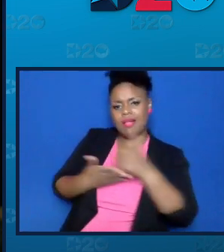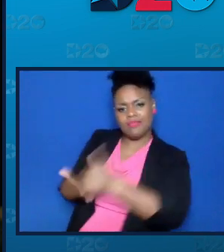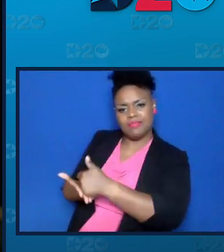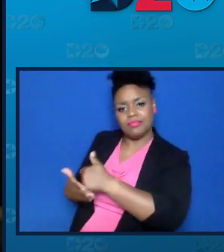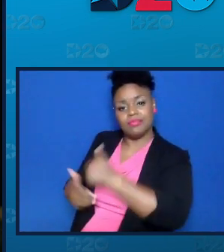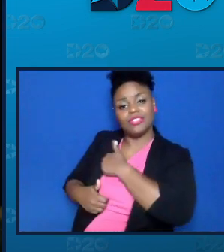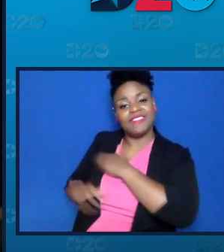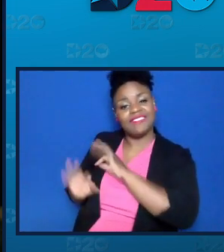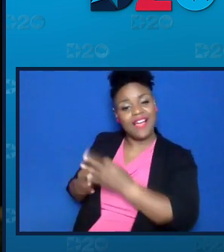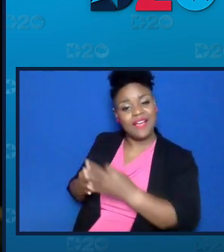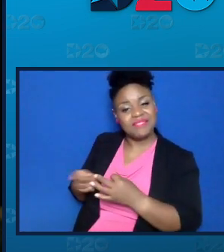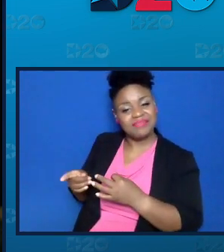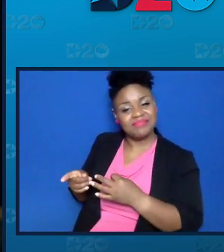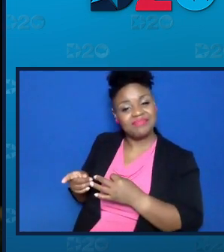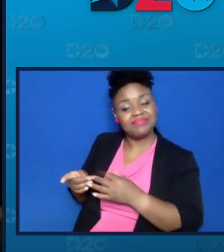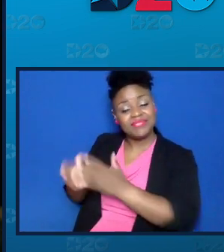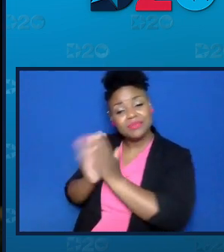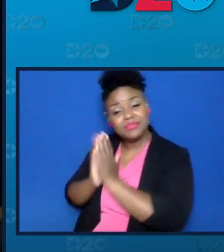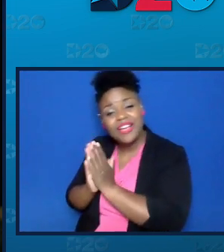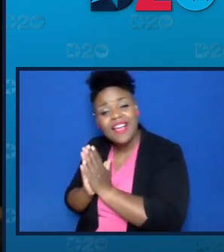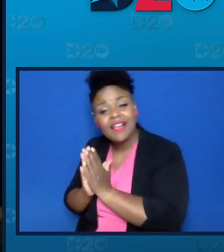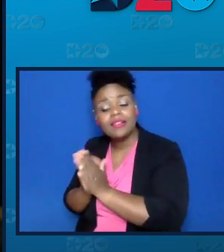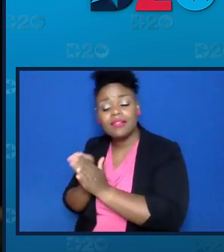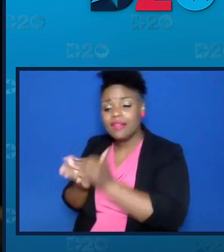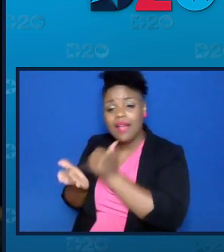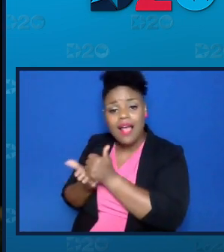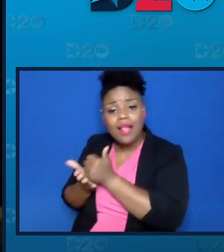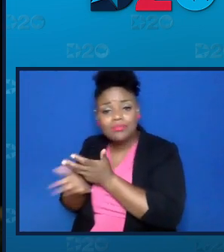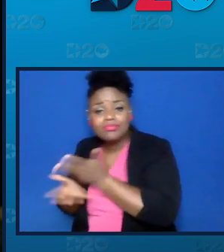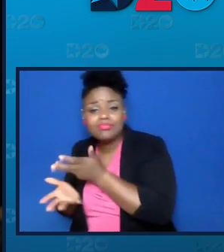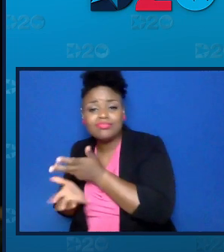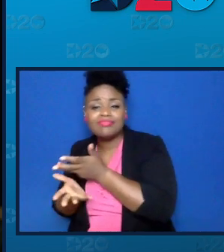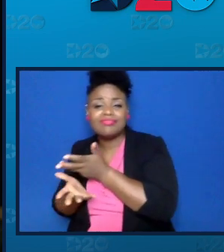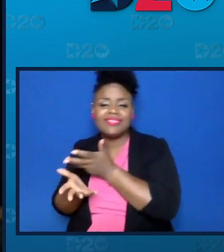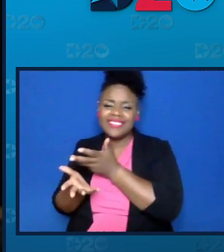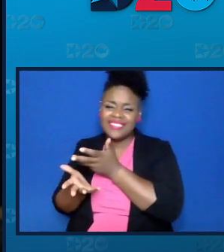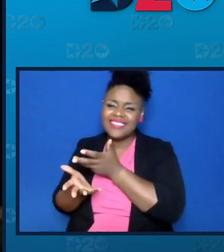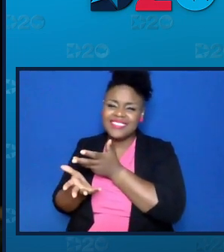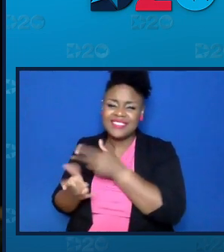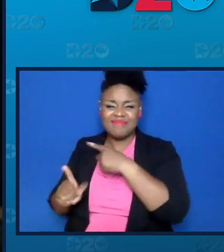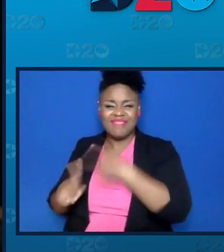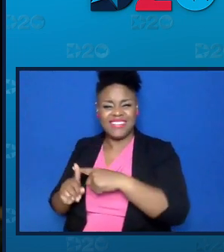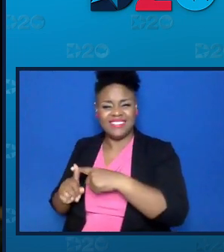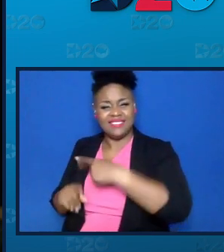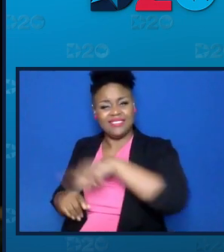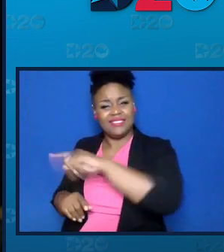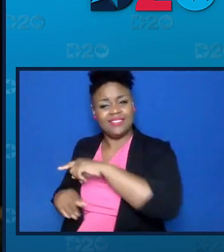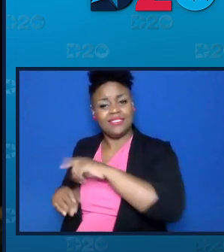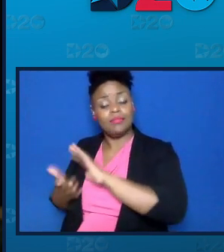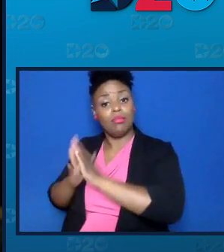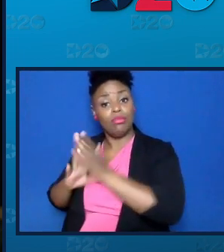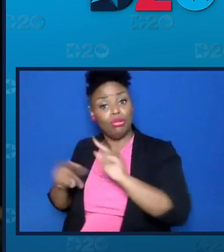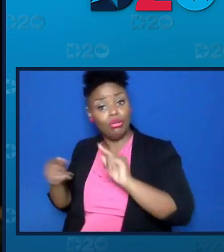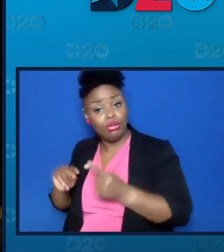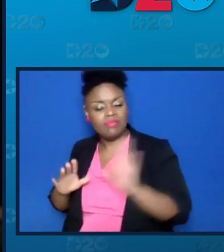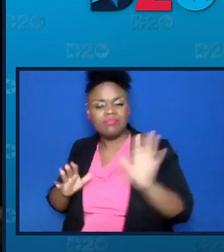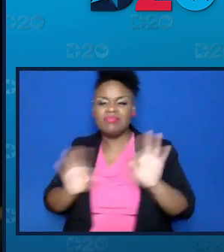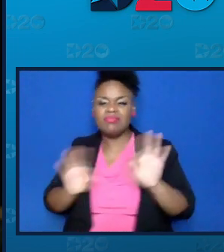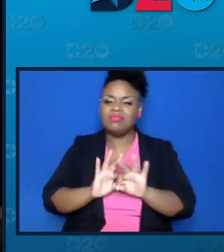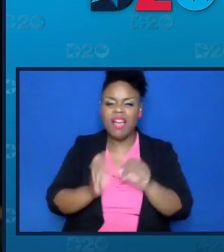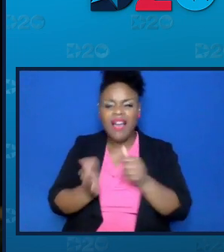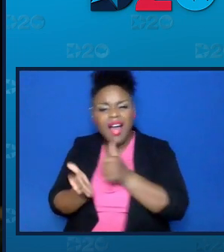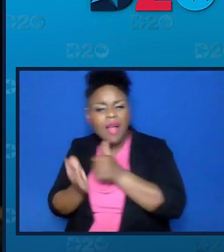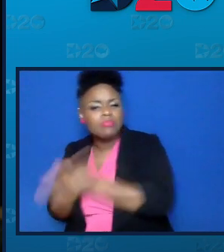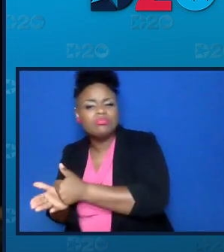safety wherever they're deployed and serving as caregivers to our disabled service members, and then picking up the pieces and starting